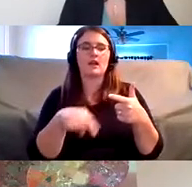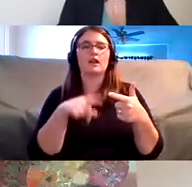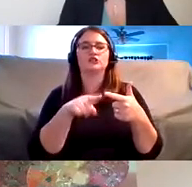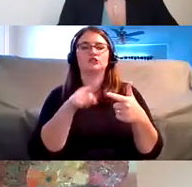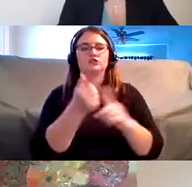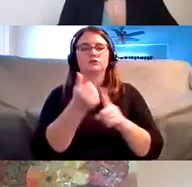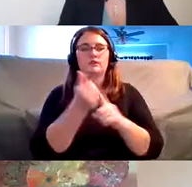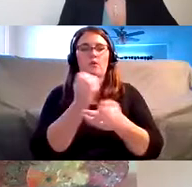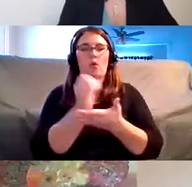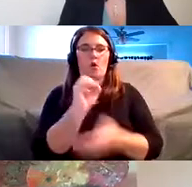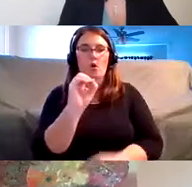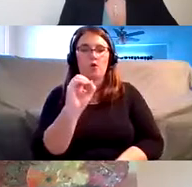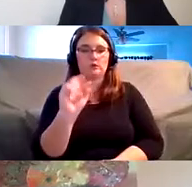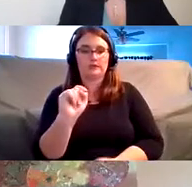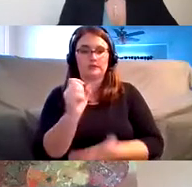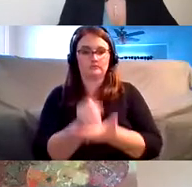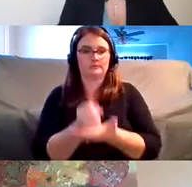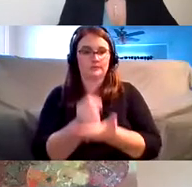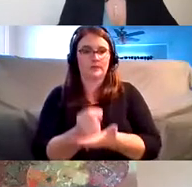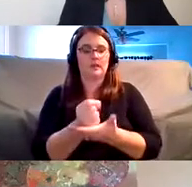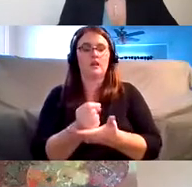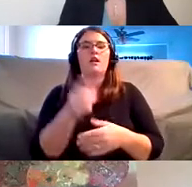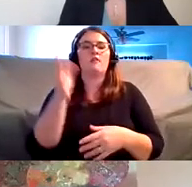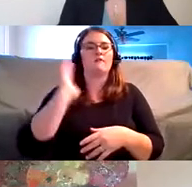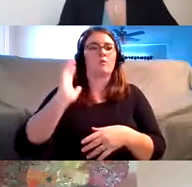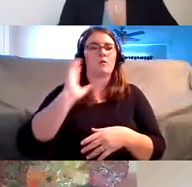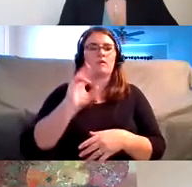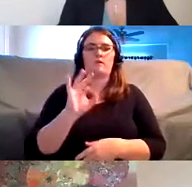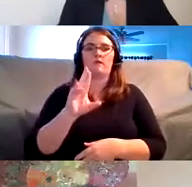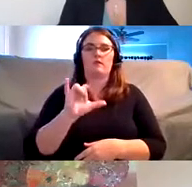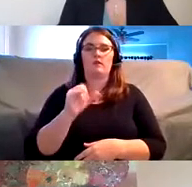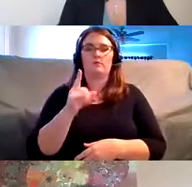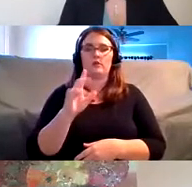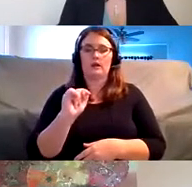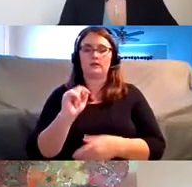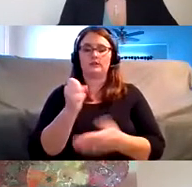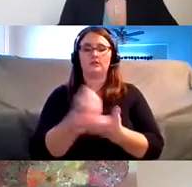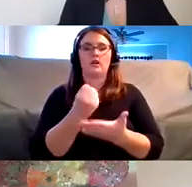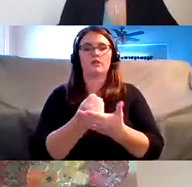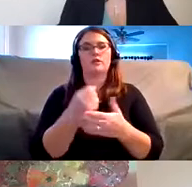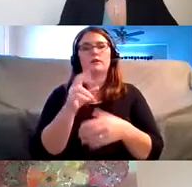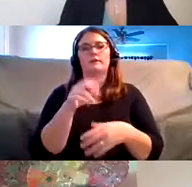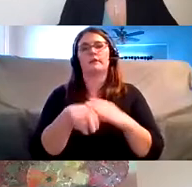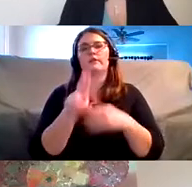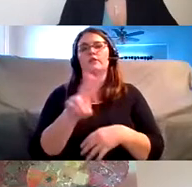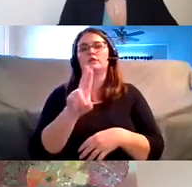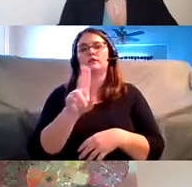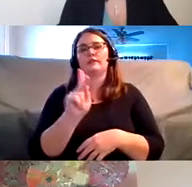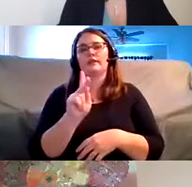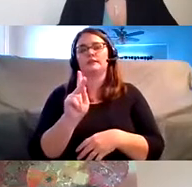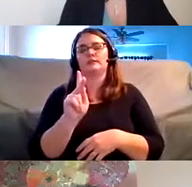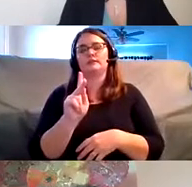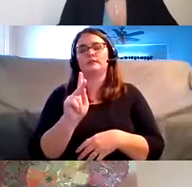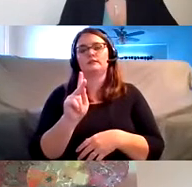therapist and a former Fulbright scholar at the University of Kansas Medical Center. We also